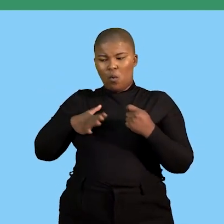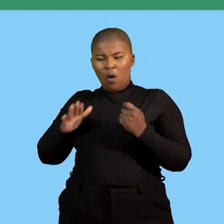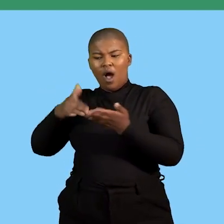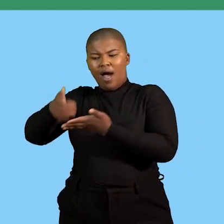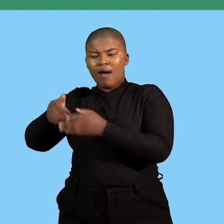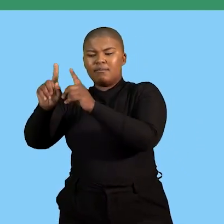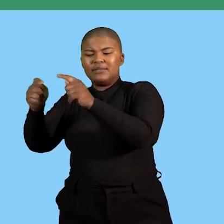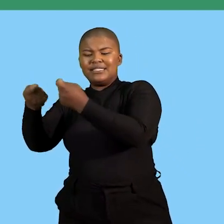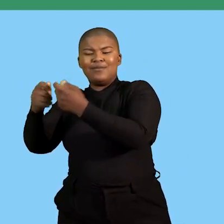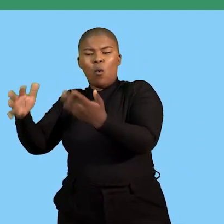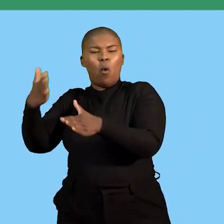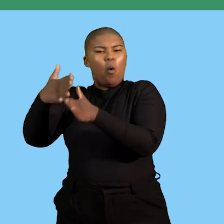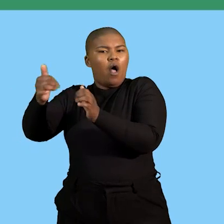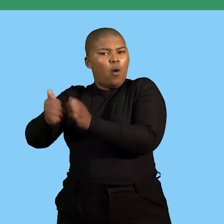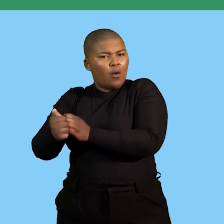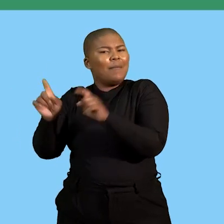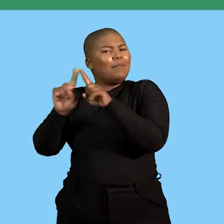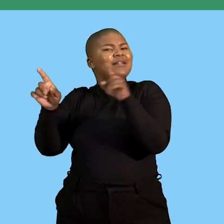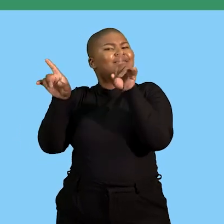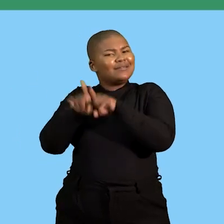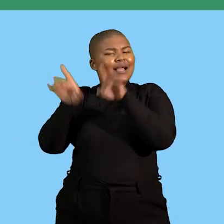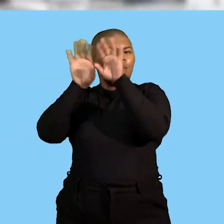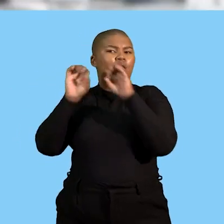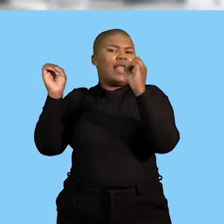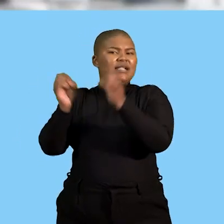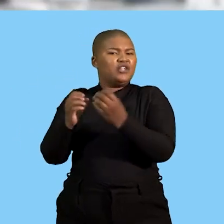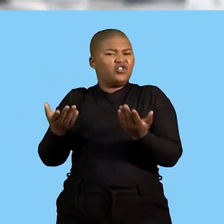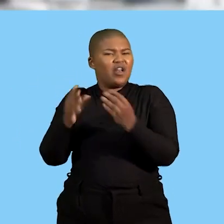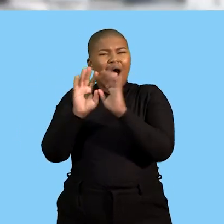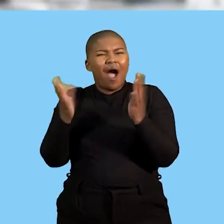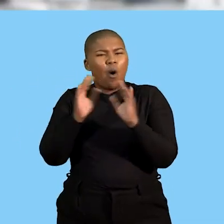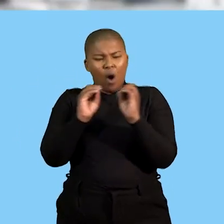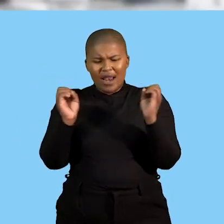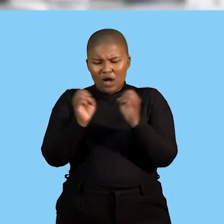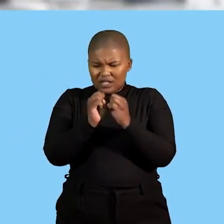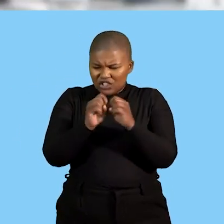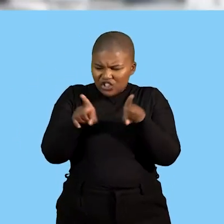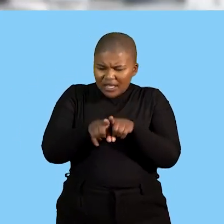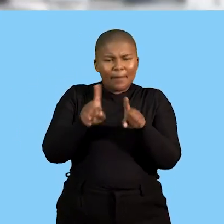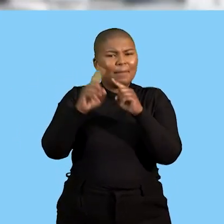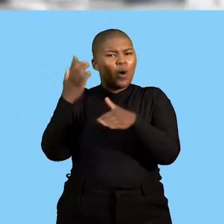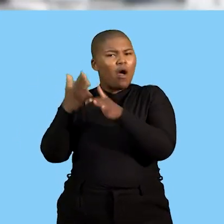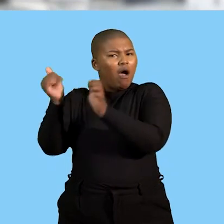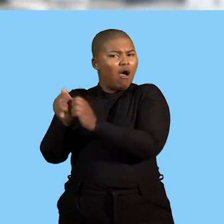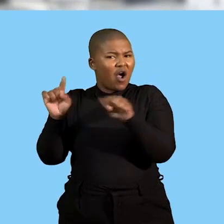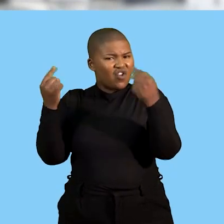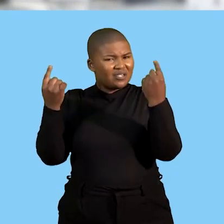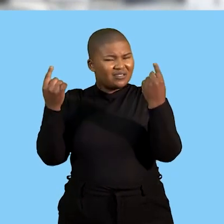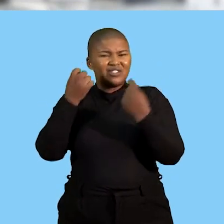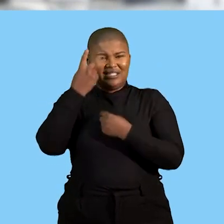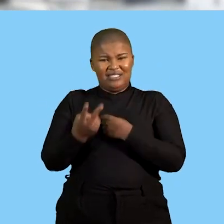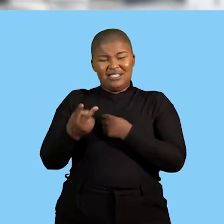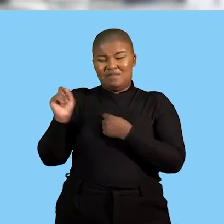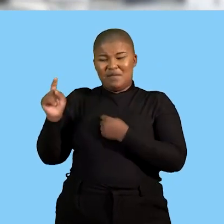organization, which becomes now a problem because it causes conflict. Instead of learning from other members, they're basically depriving themselves